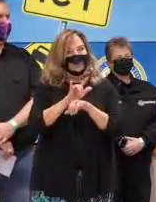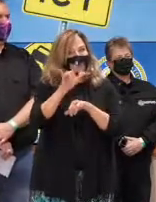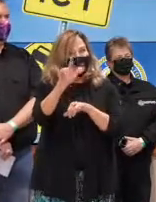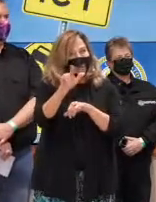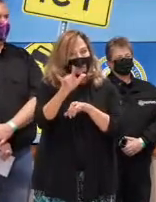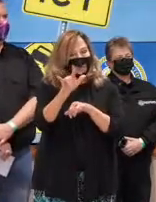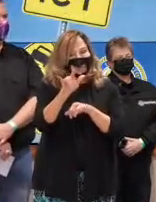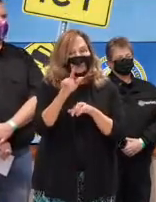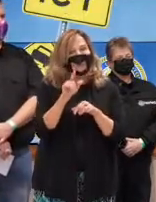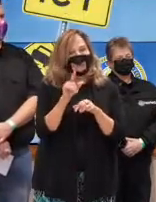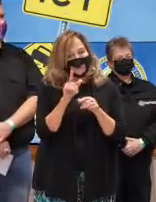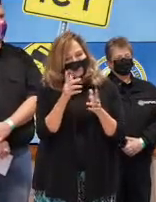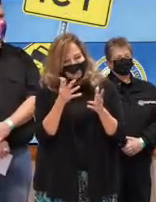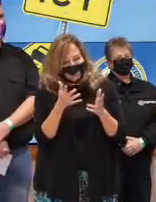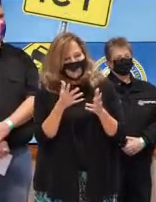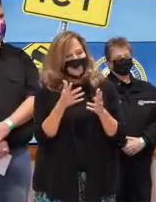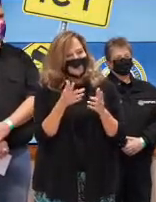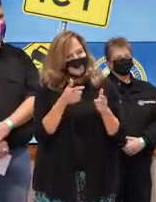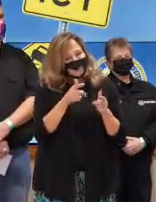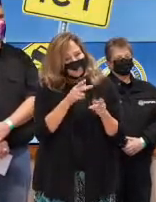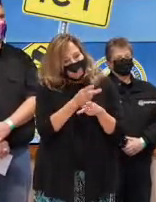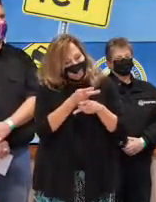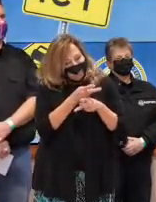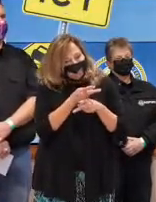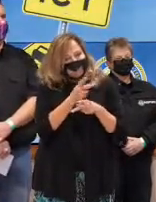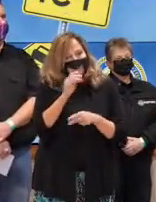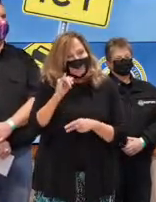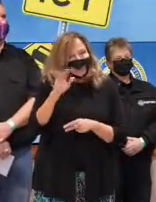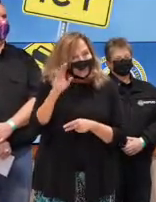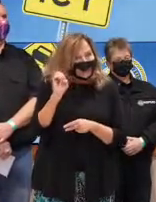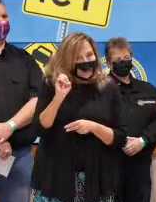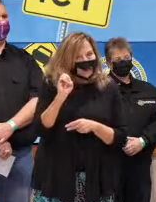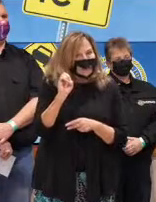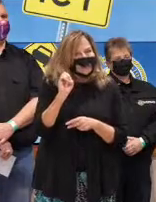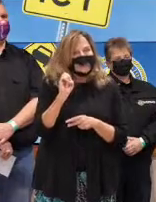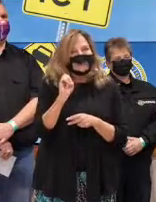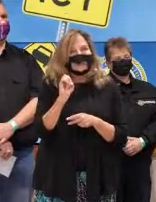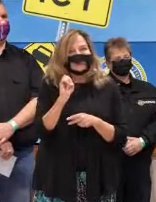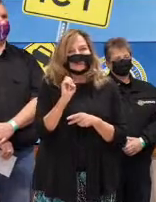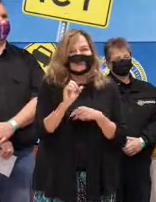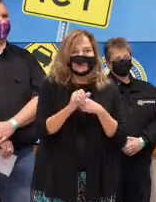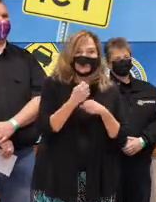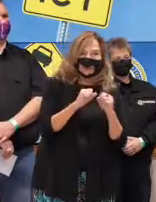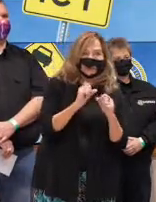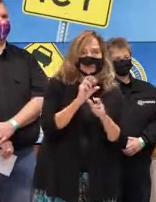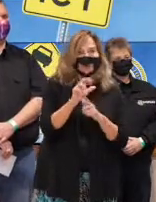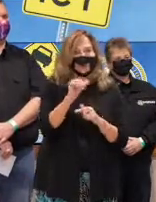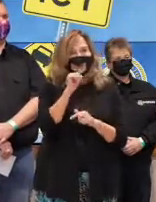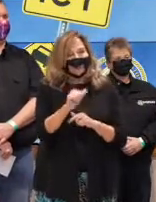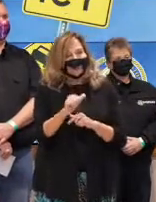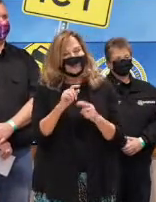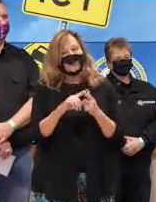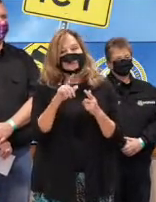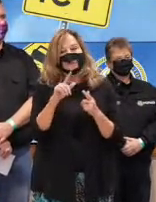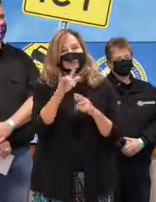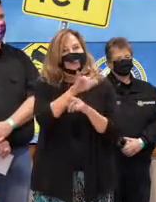or dangerous, treacherous situations on that end. They're focusing on the road, the runways, because they are treating